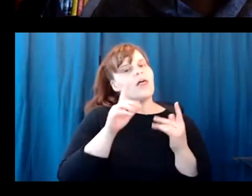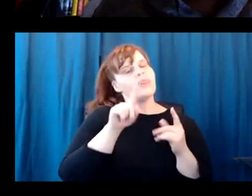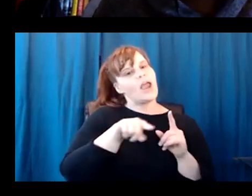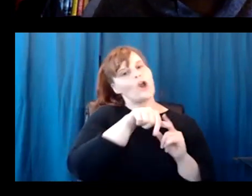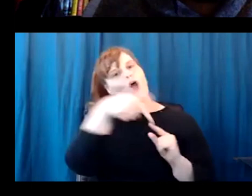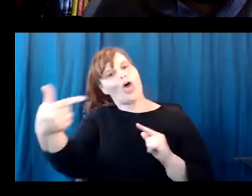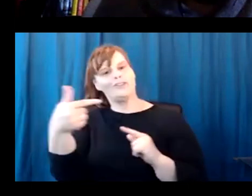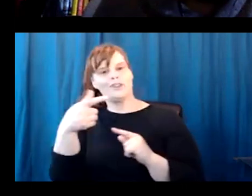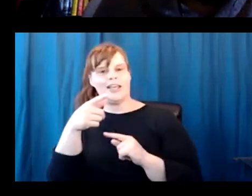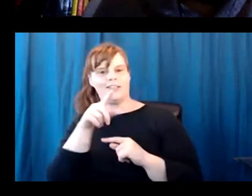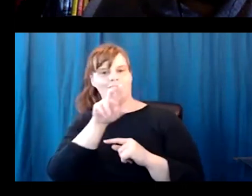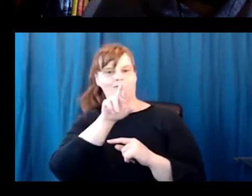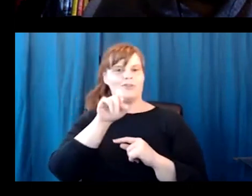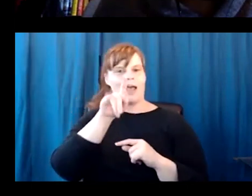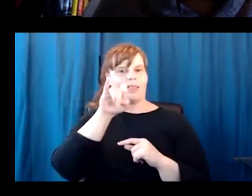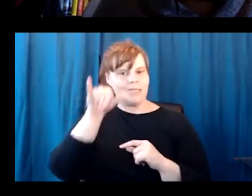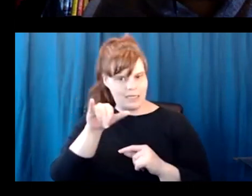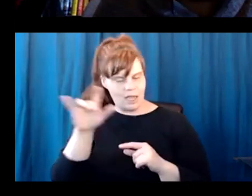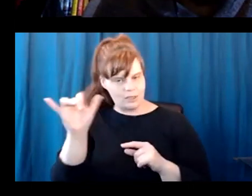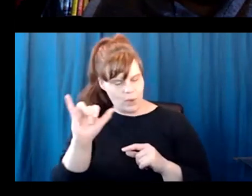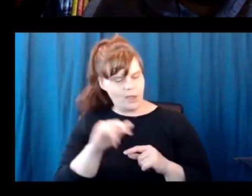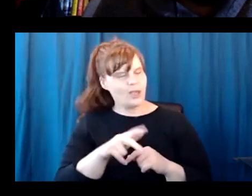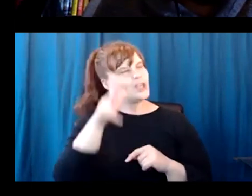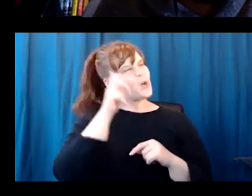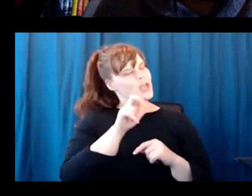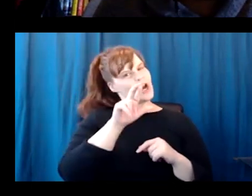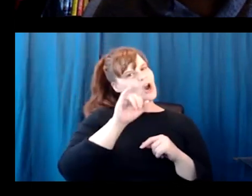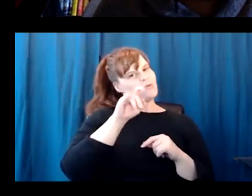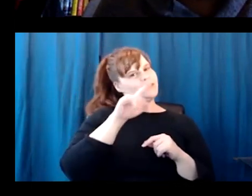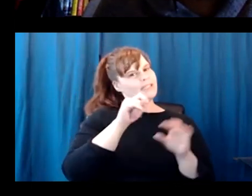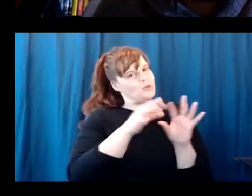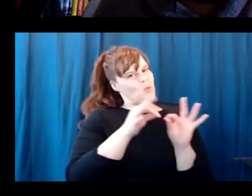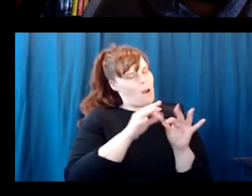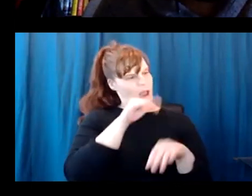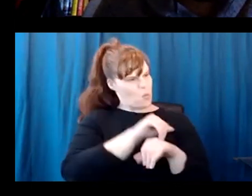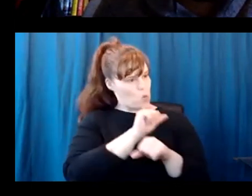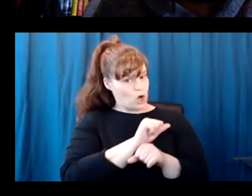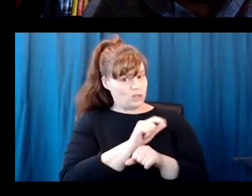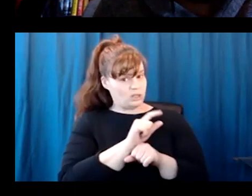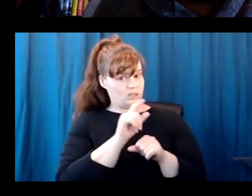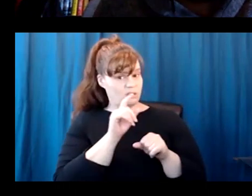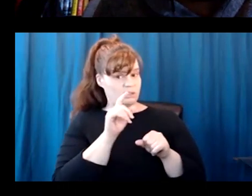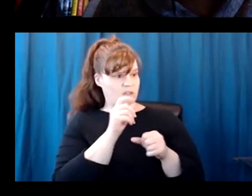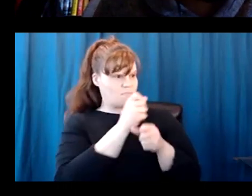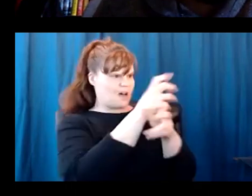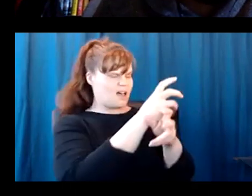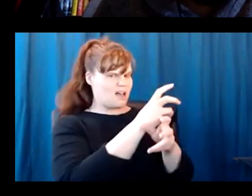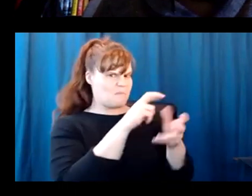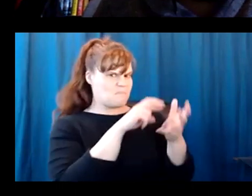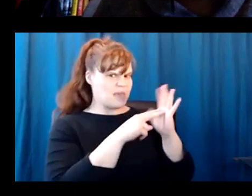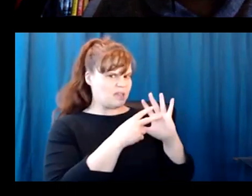You hear the racist remark in the office and wonder if chewing out the offender is worth the potential job loss. Before